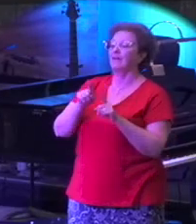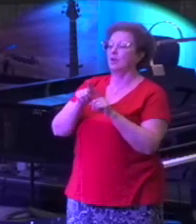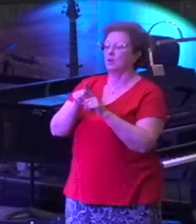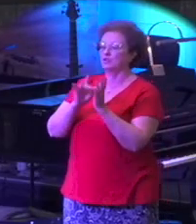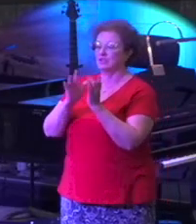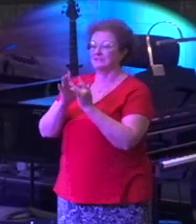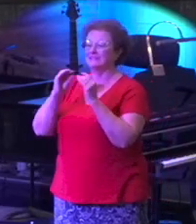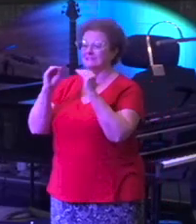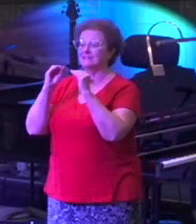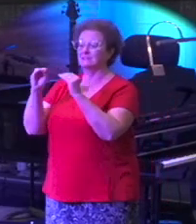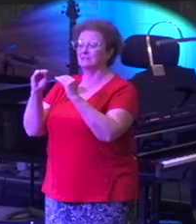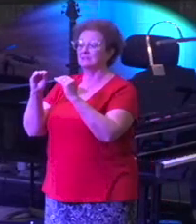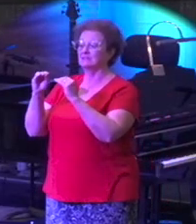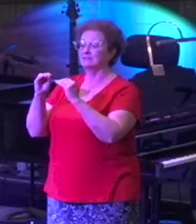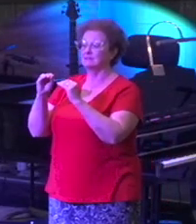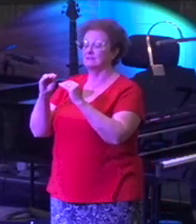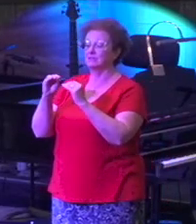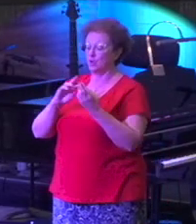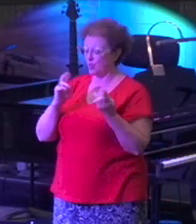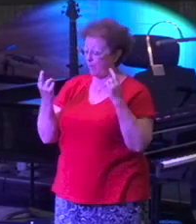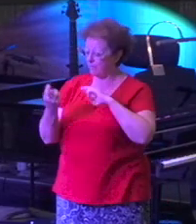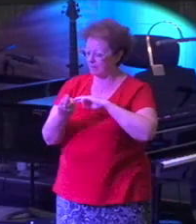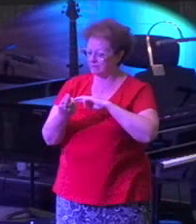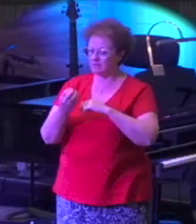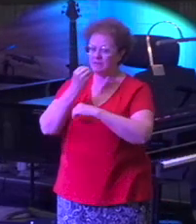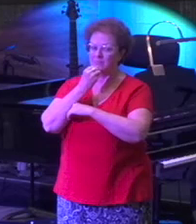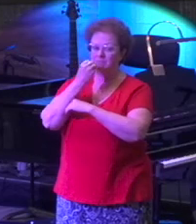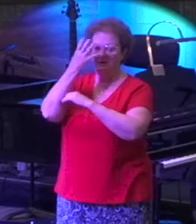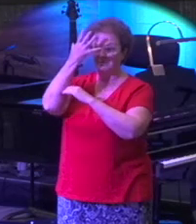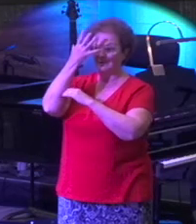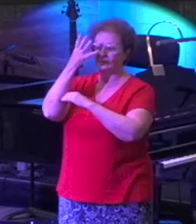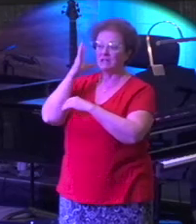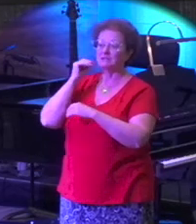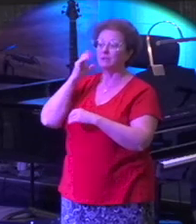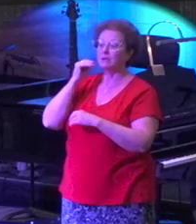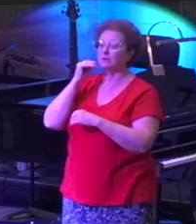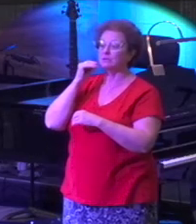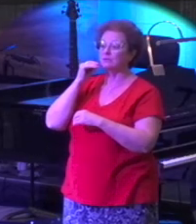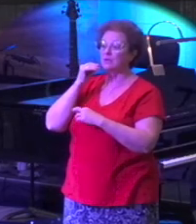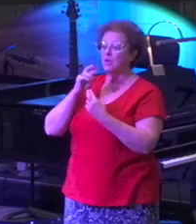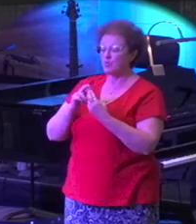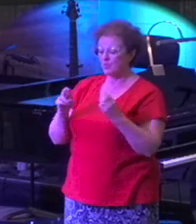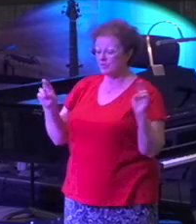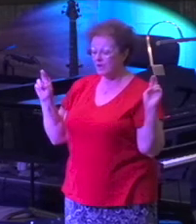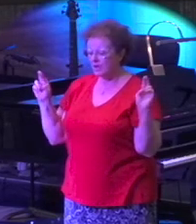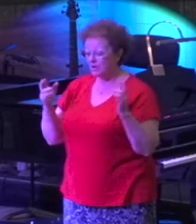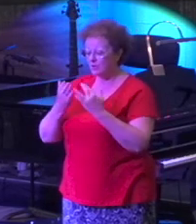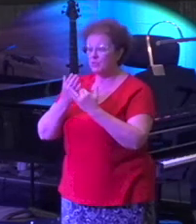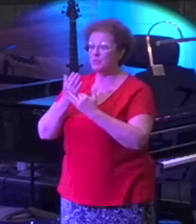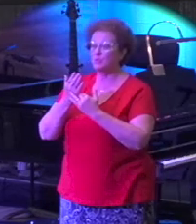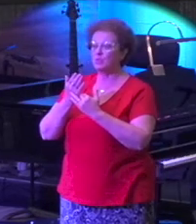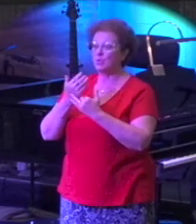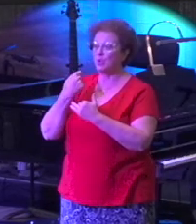of repenting us in the waters of baptism, we are experiencing the great message of redemption, because there is where